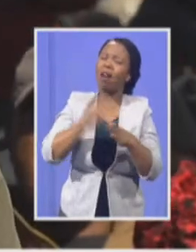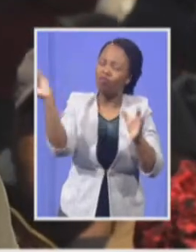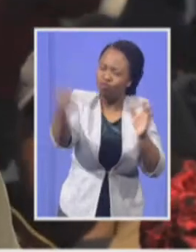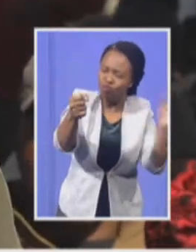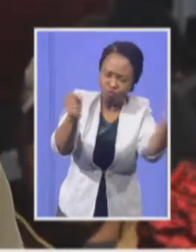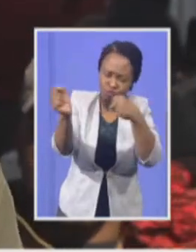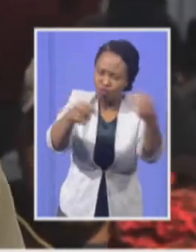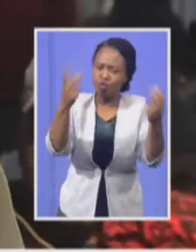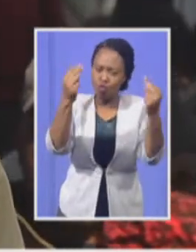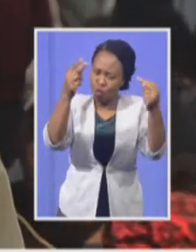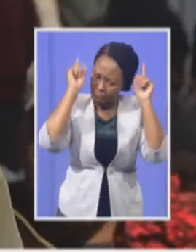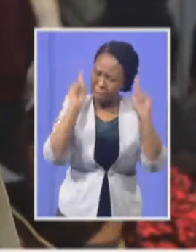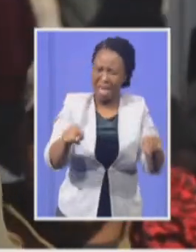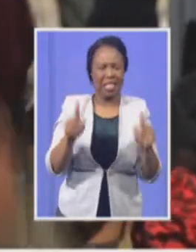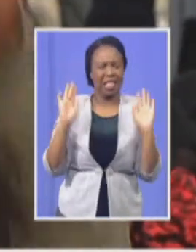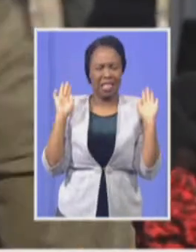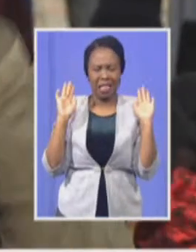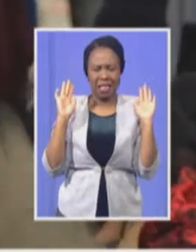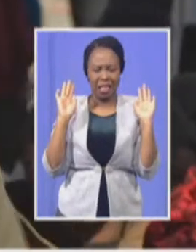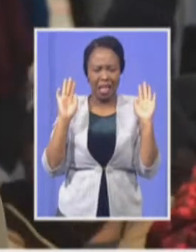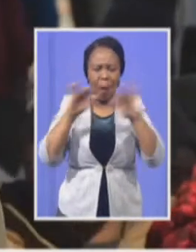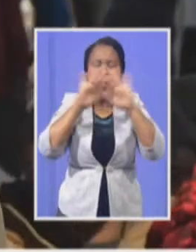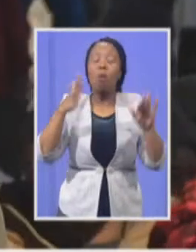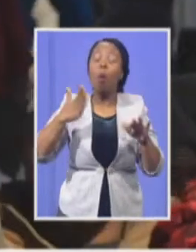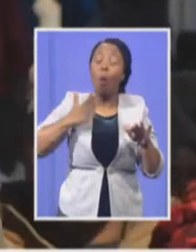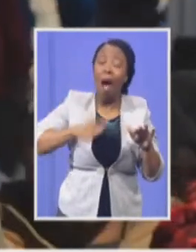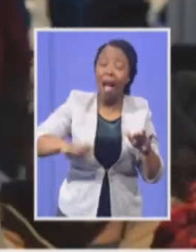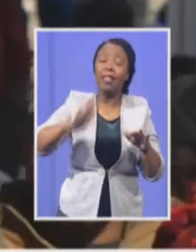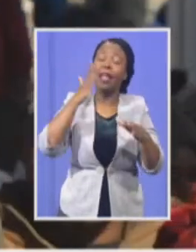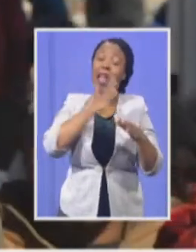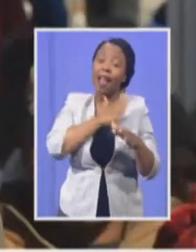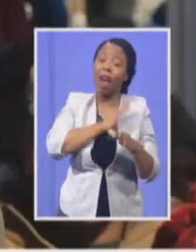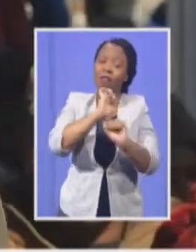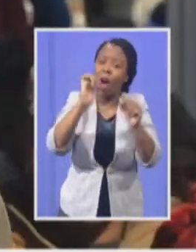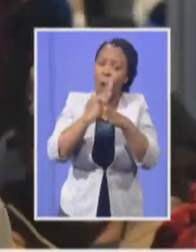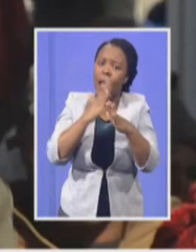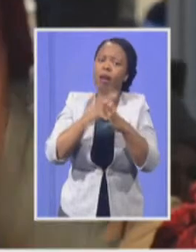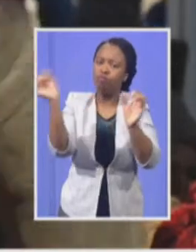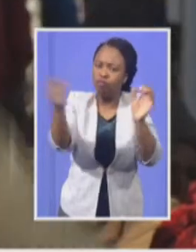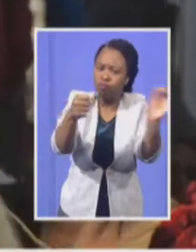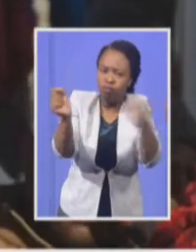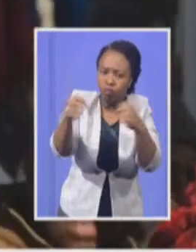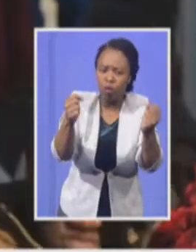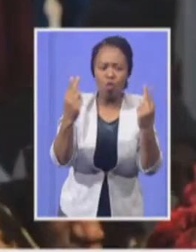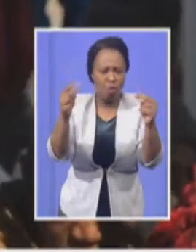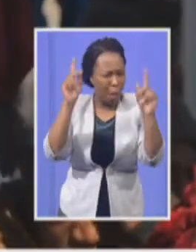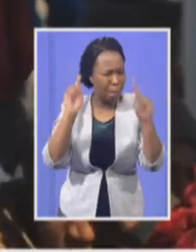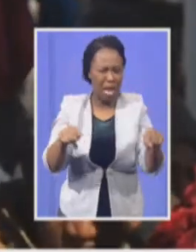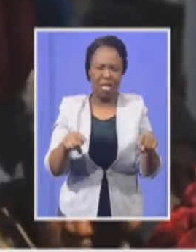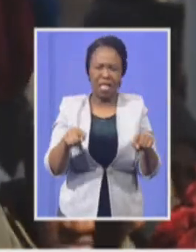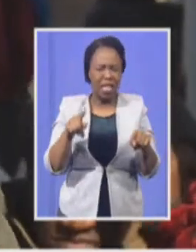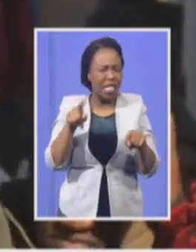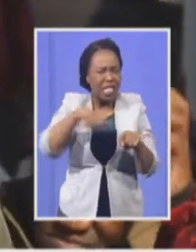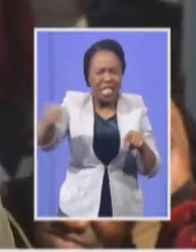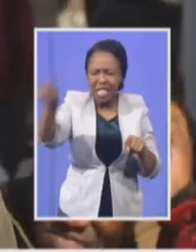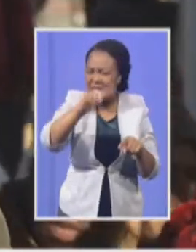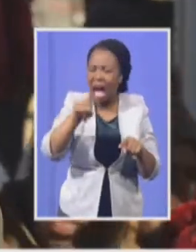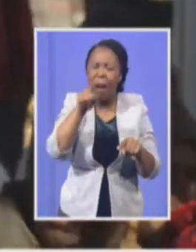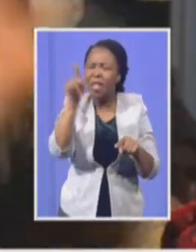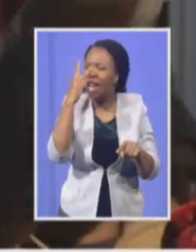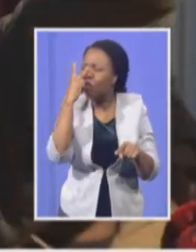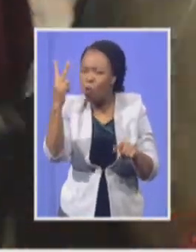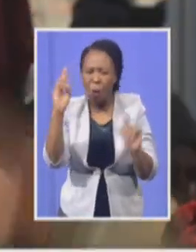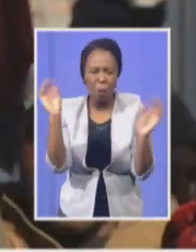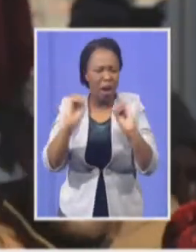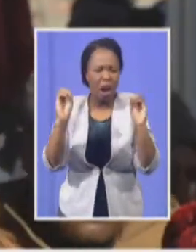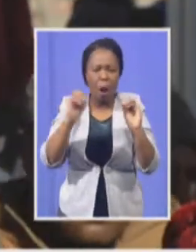bona o kenye batho ba ratang mosebetsi wa bona ntate Cele dintho tse ding ha le di bone ntate Cele hobane